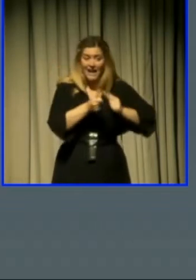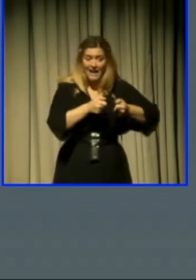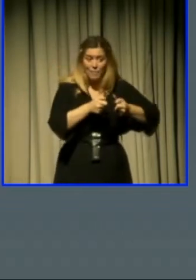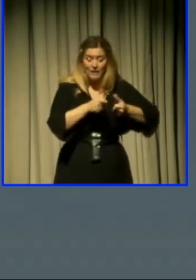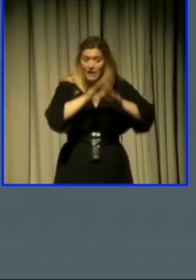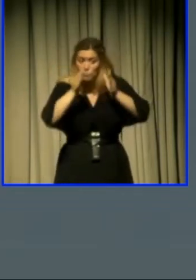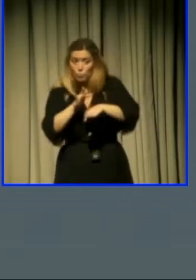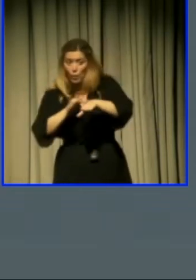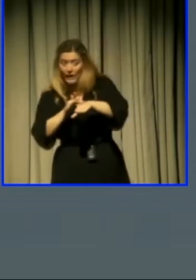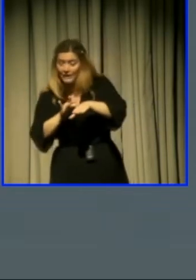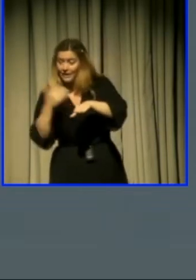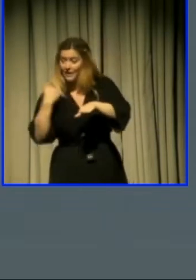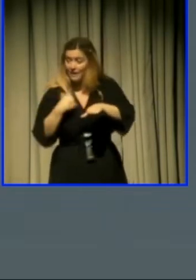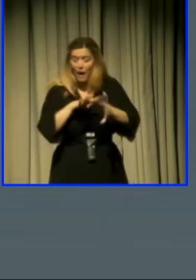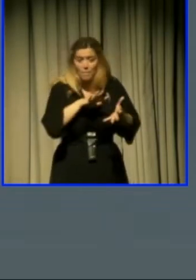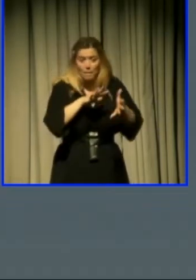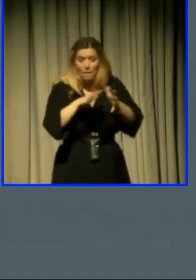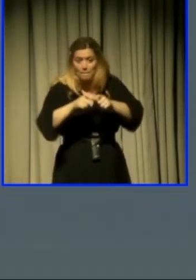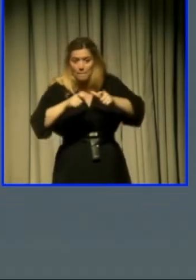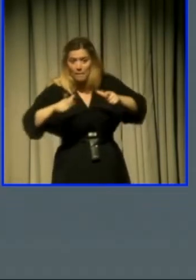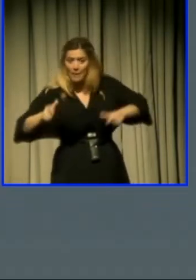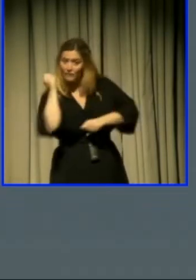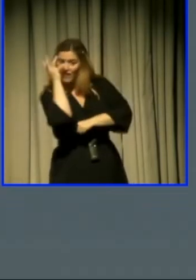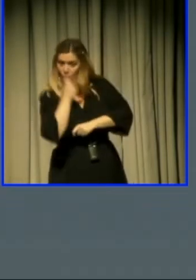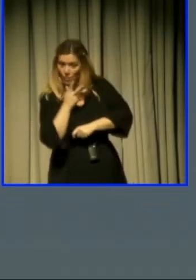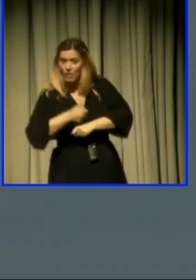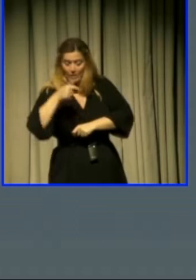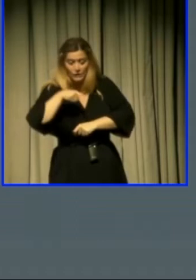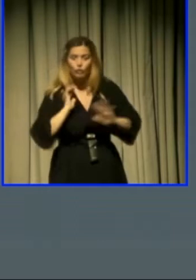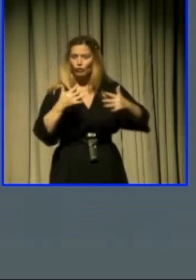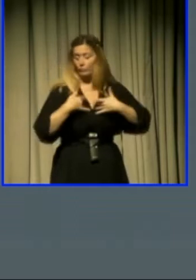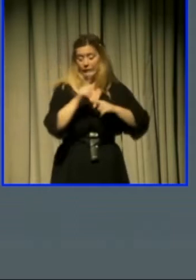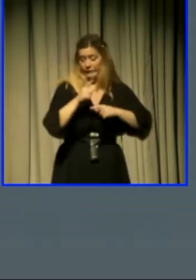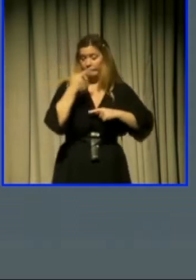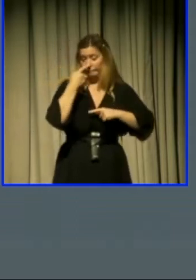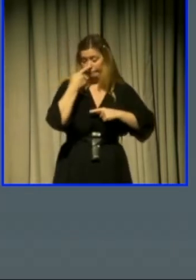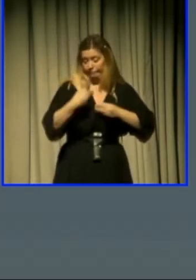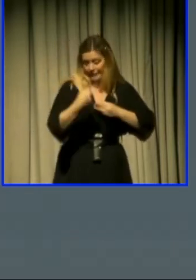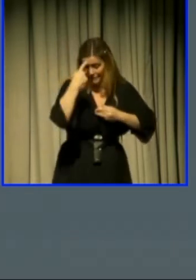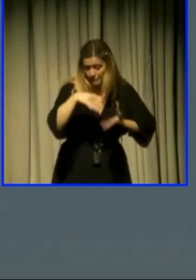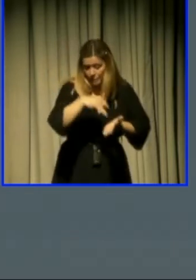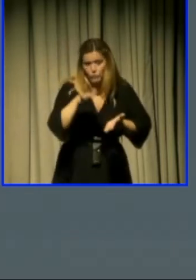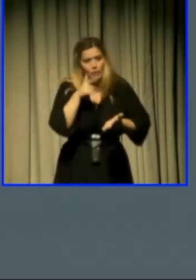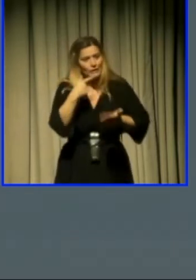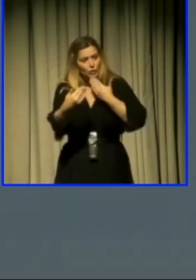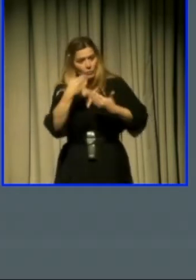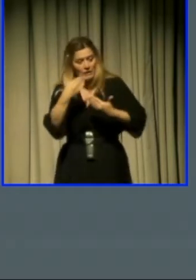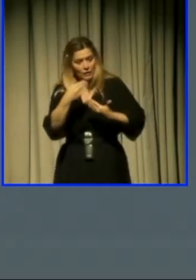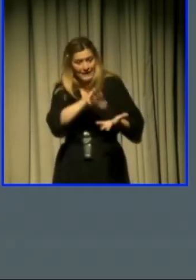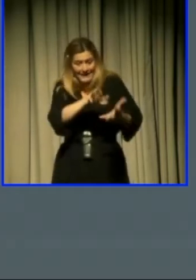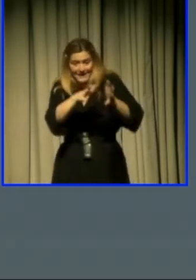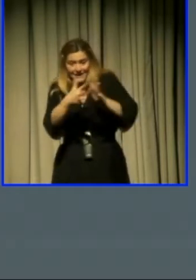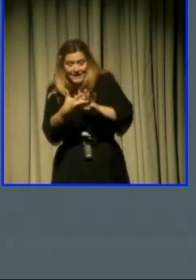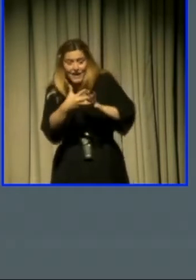we're seeing these interesting combinations when it comes to these platforms merging